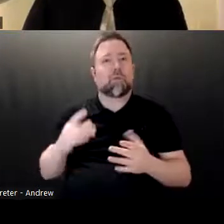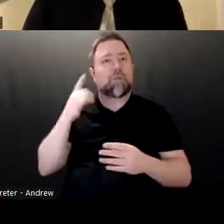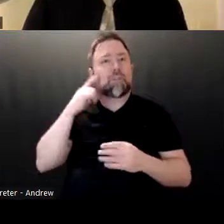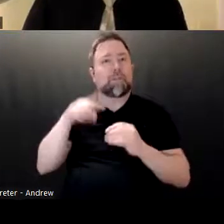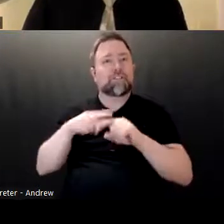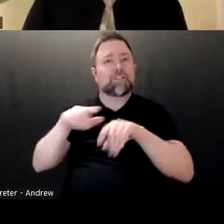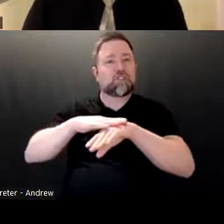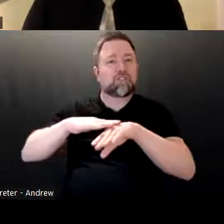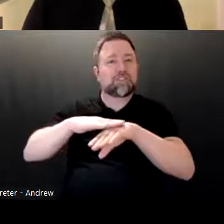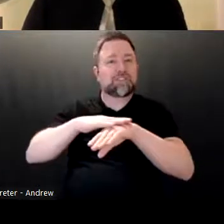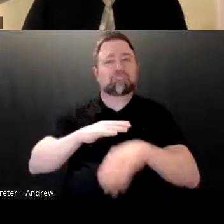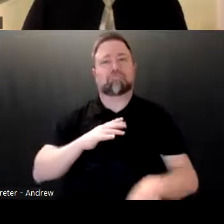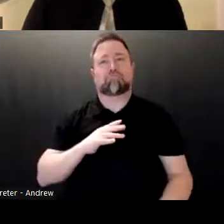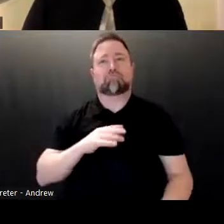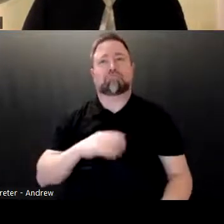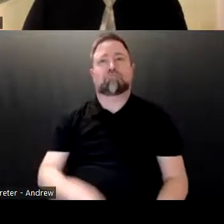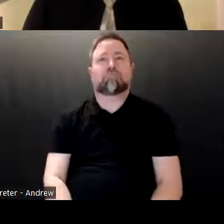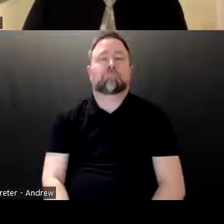lovely.